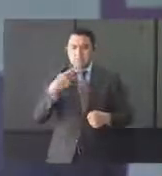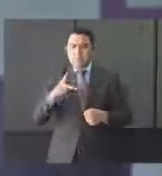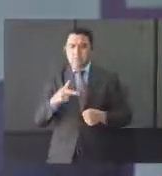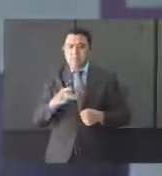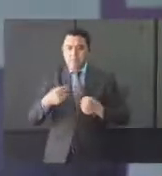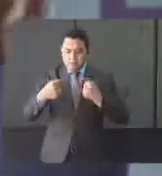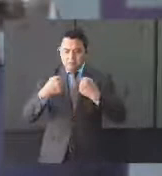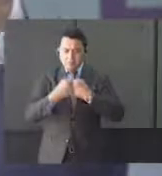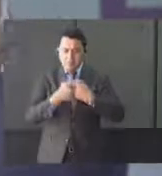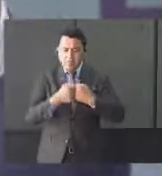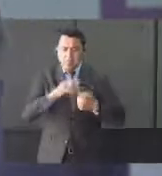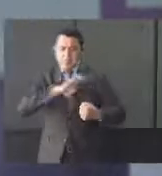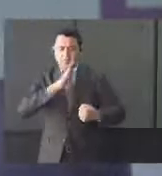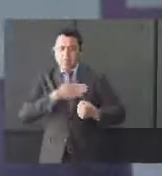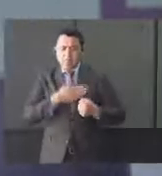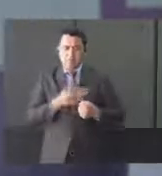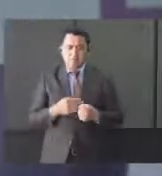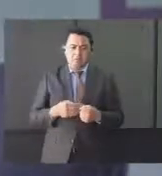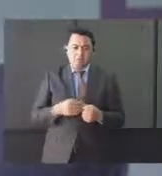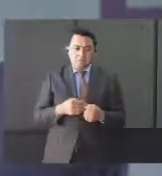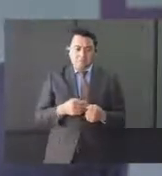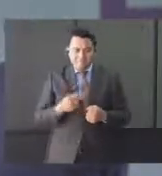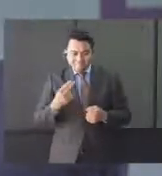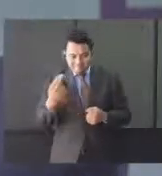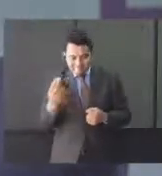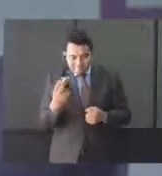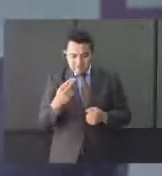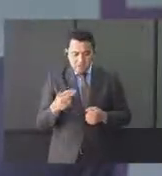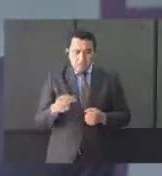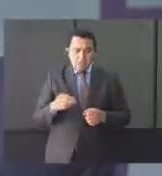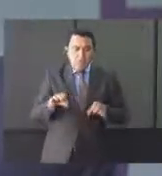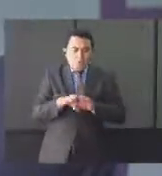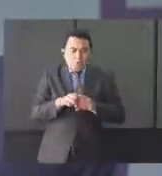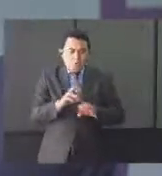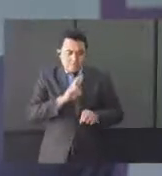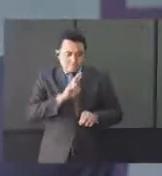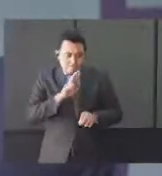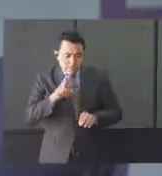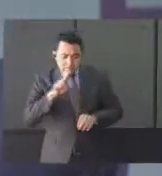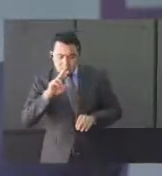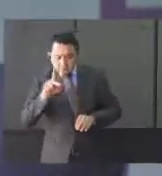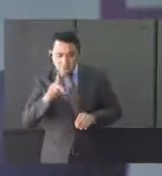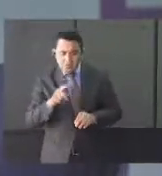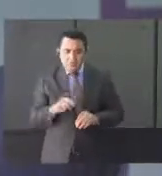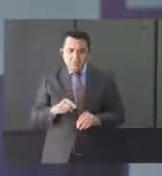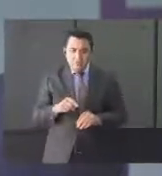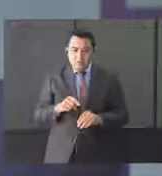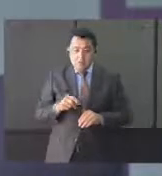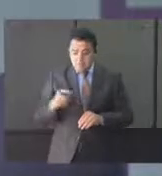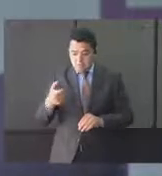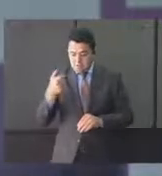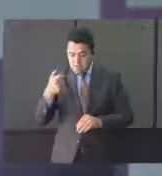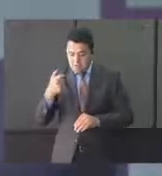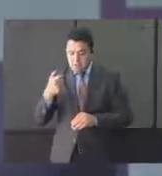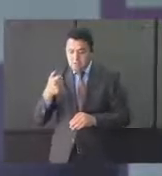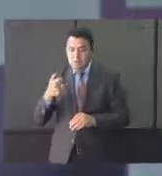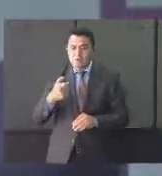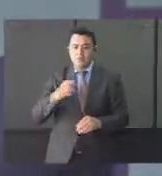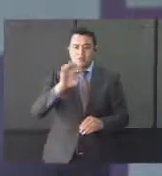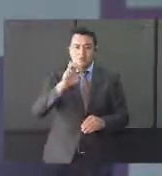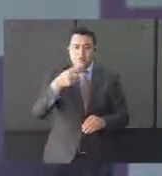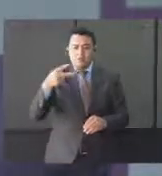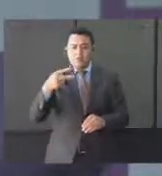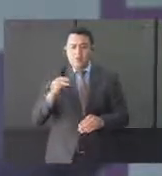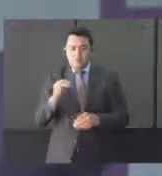the Spanish border. We have to improve. There is a lot to do there to have a decent treatment in migrations. We have invested more